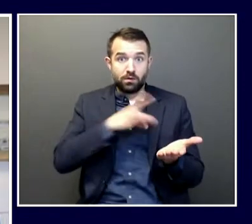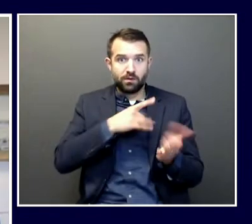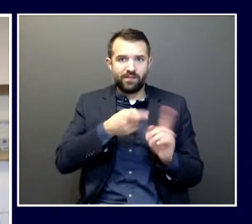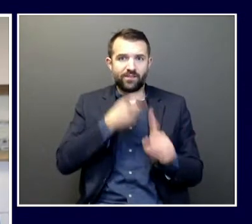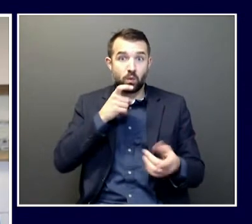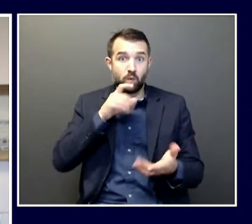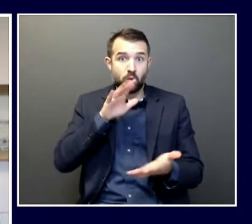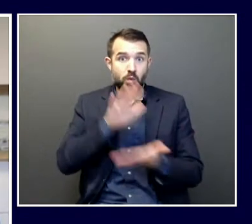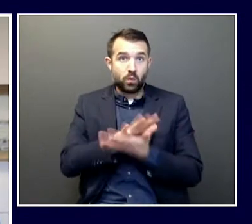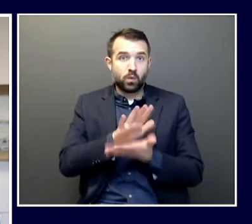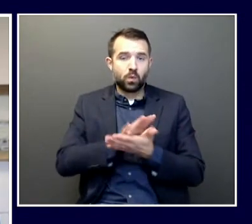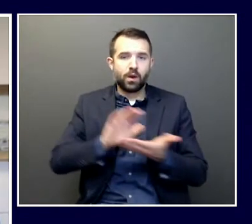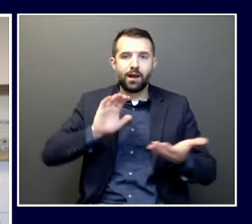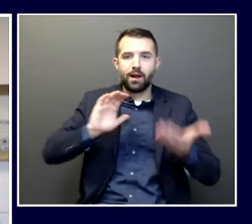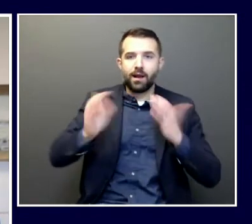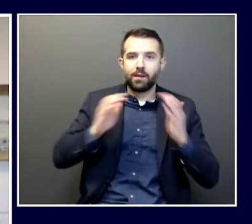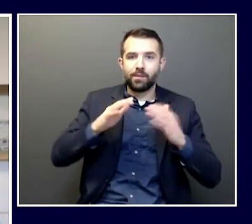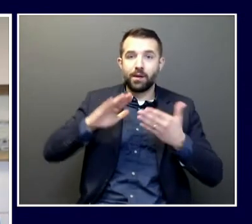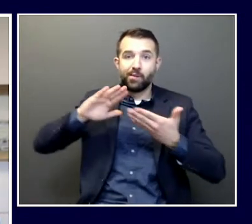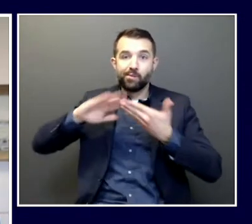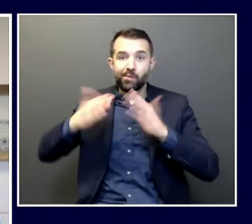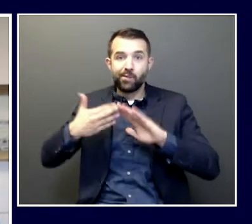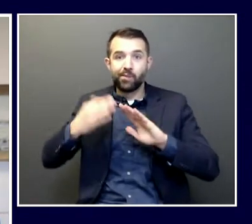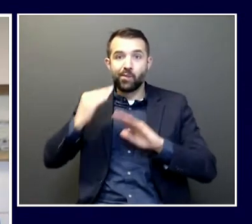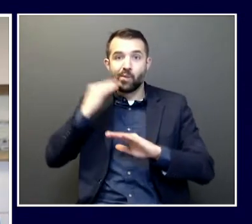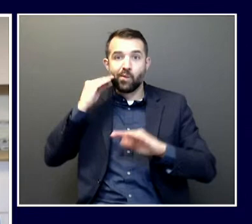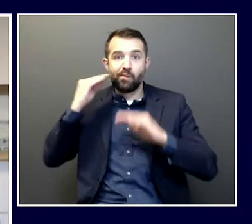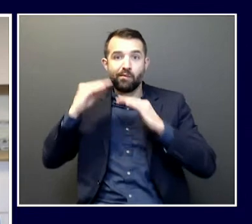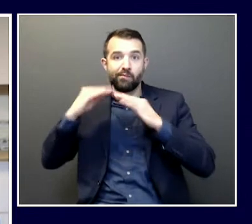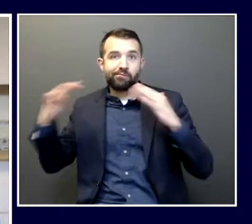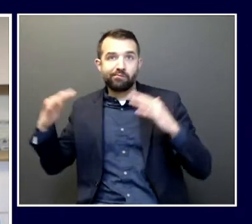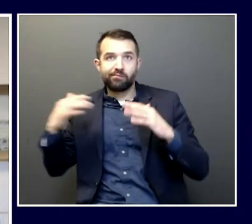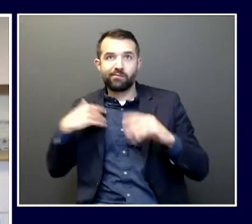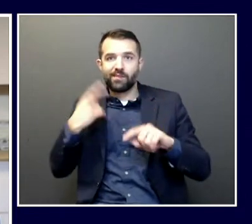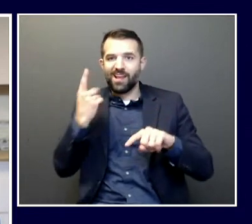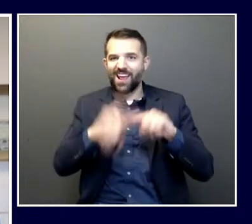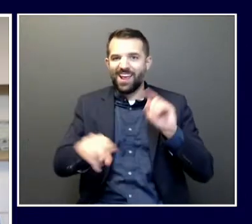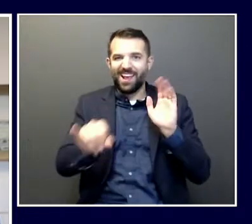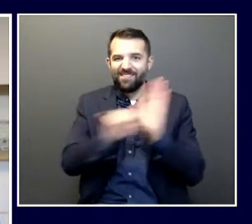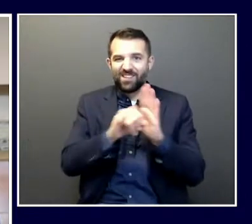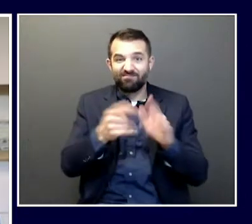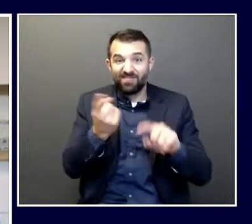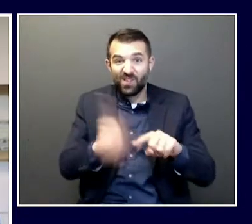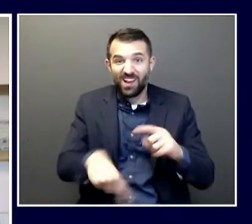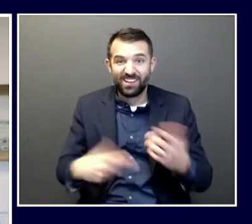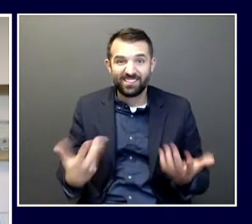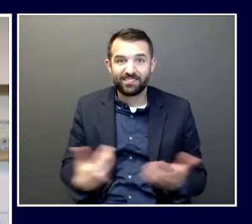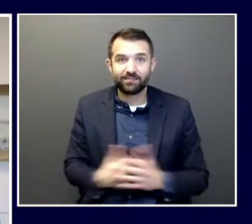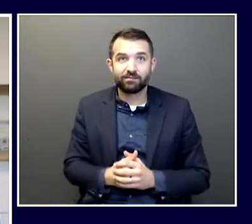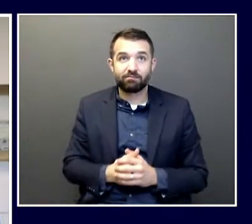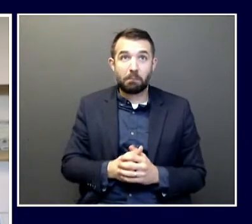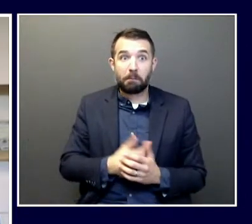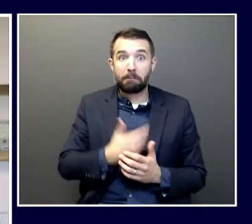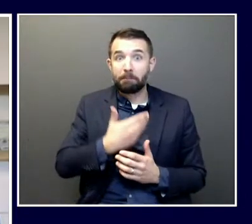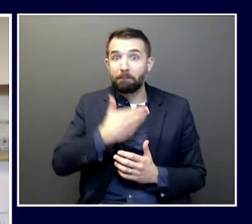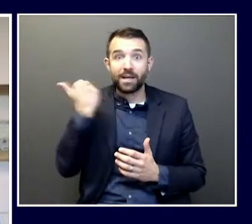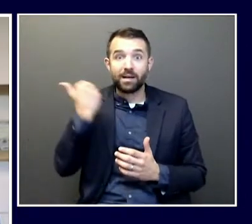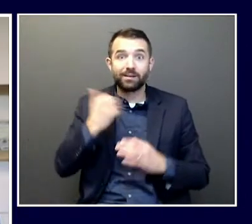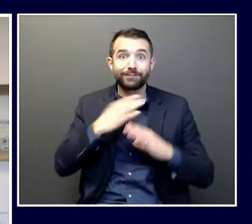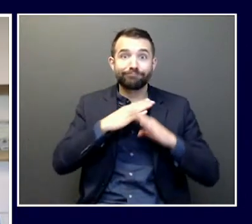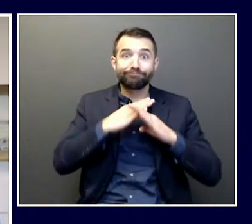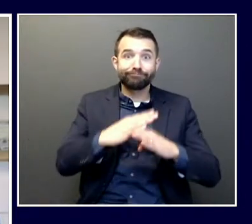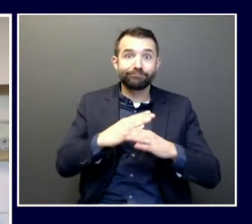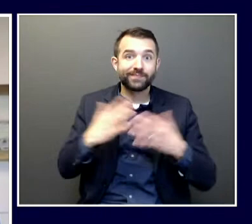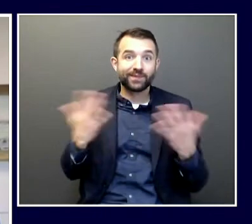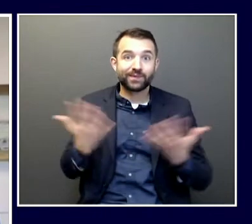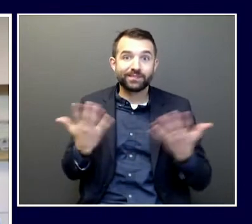community, what we know is that the best way to prevent more cases from happening is for all of these mitigation measures to be on board. And